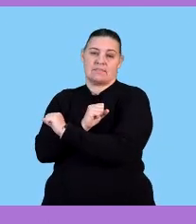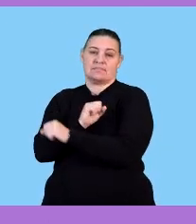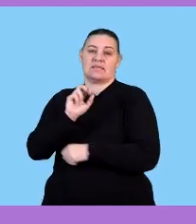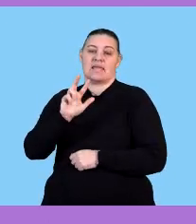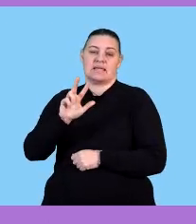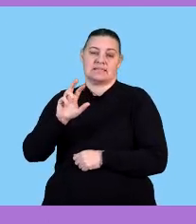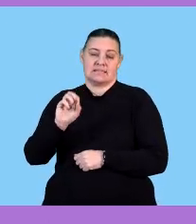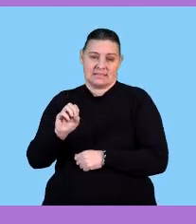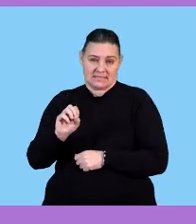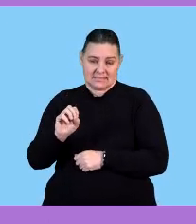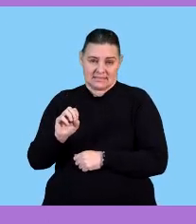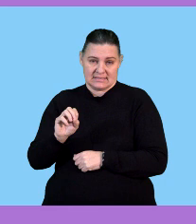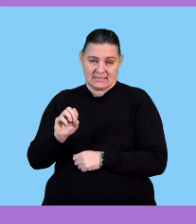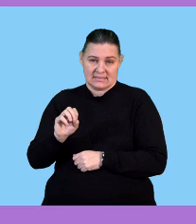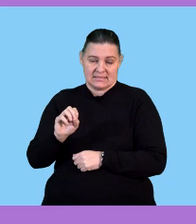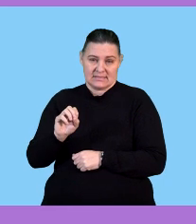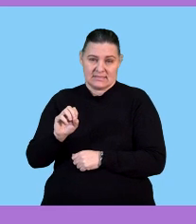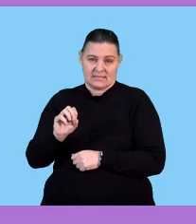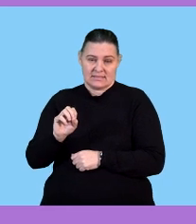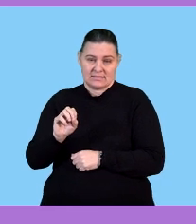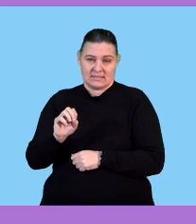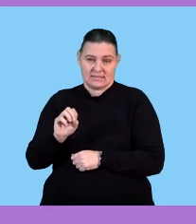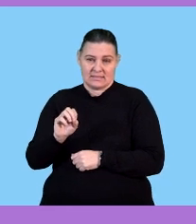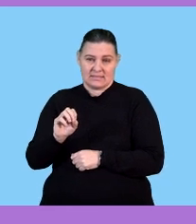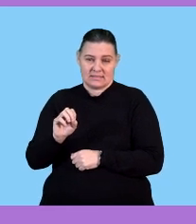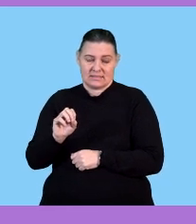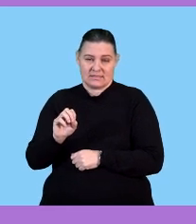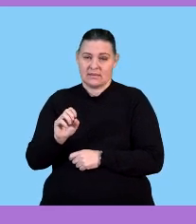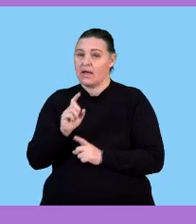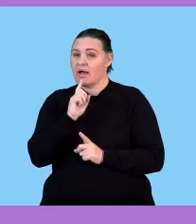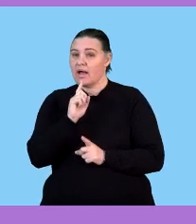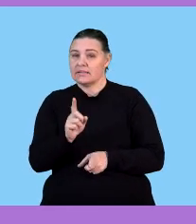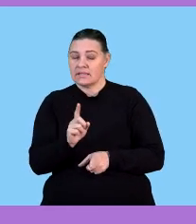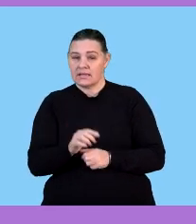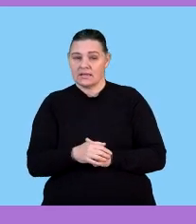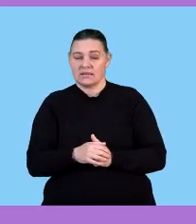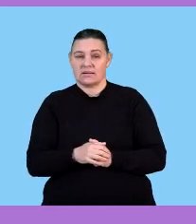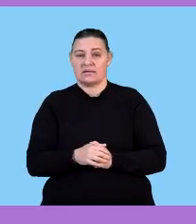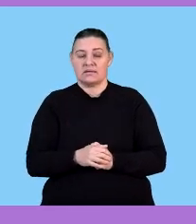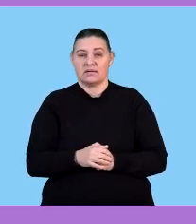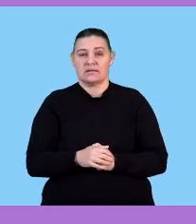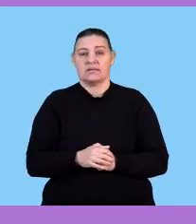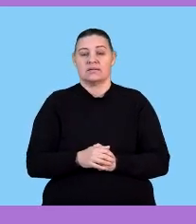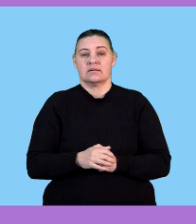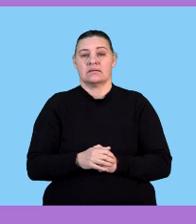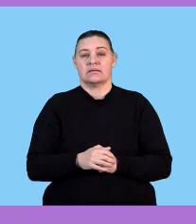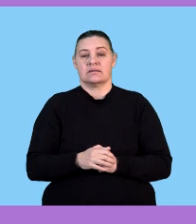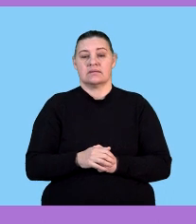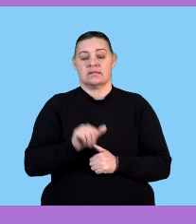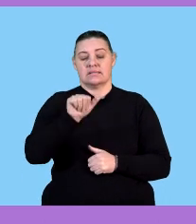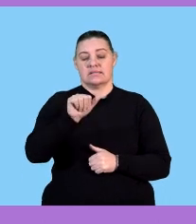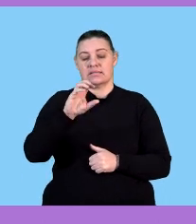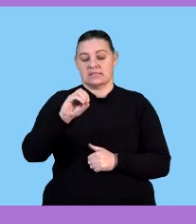times 80. Yes, we're getting there. This answer gives me